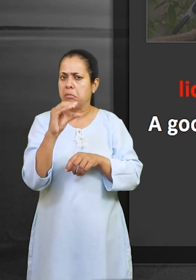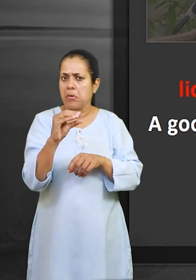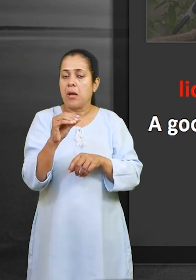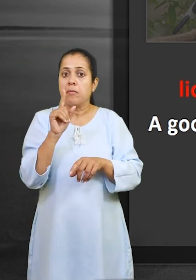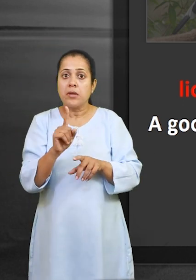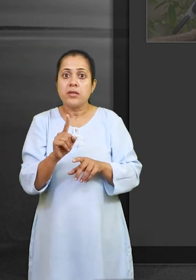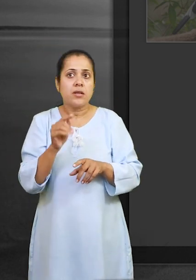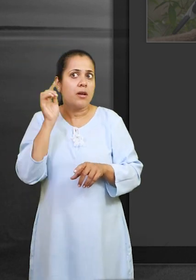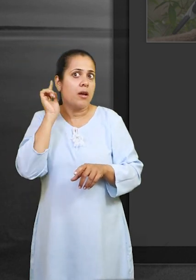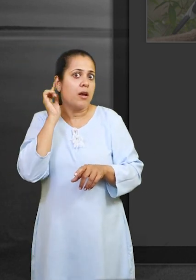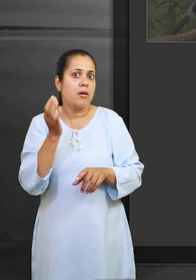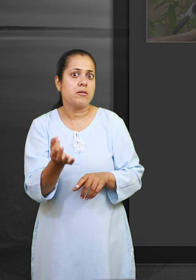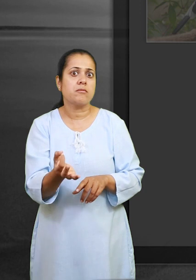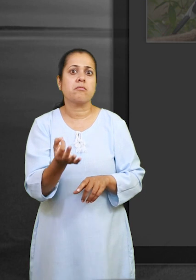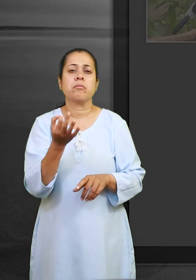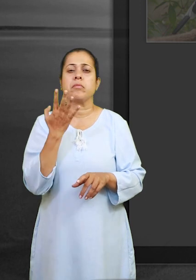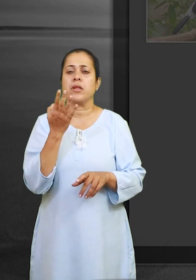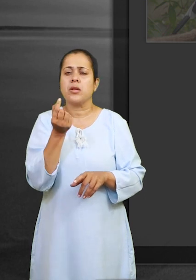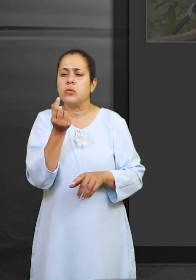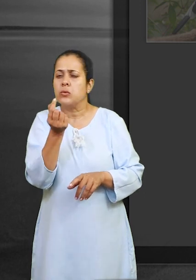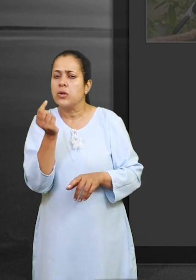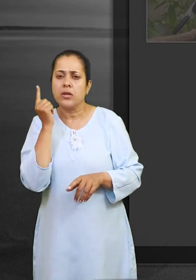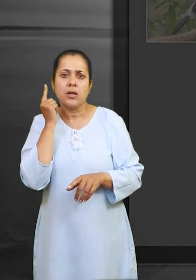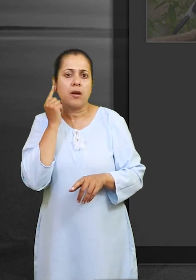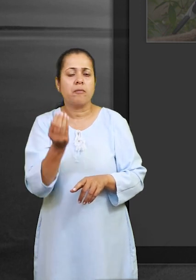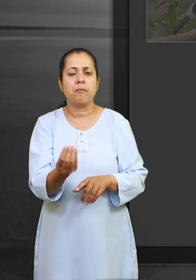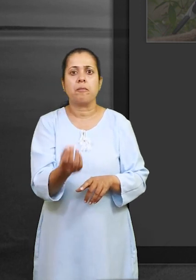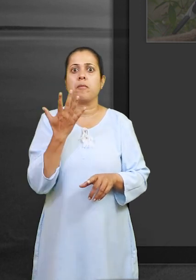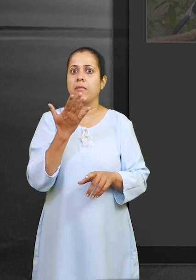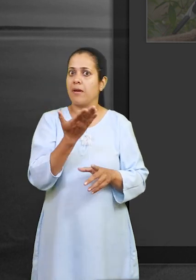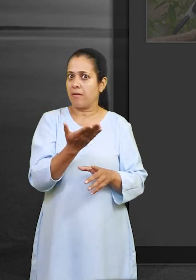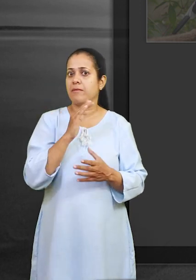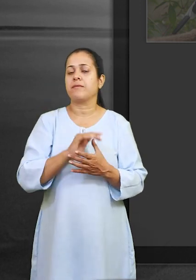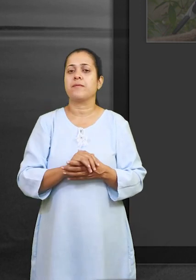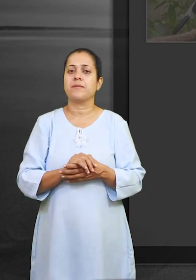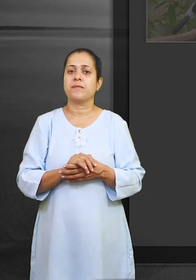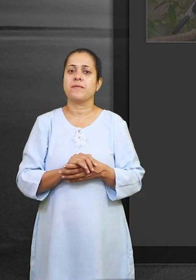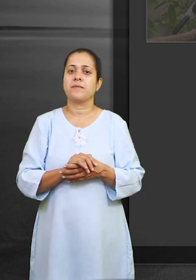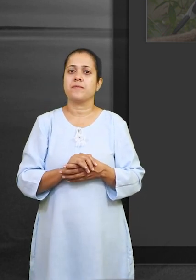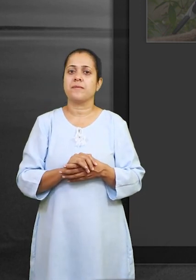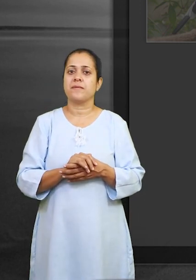very sensitive to hearing. They can hear even the finest particular sound.